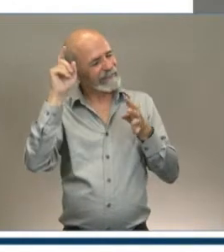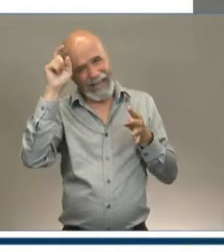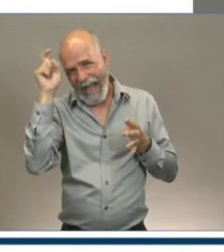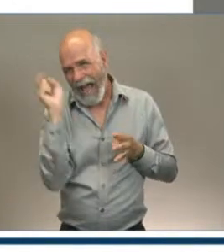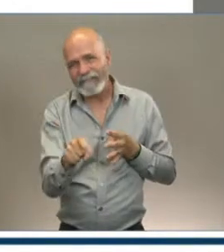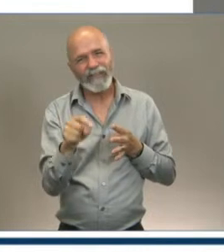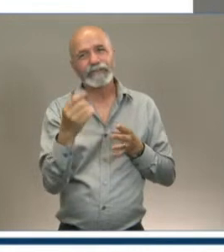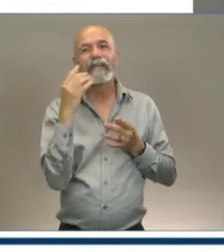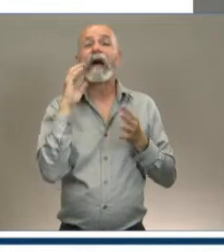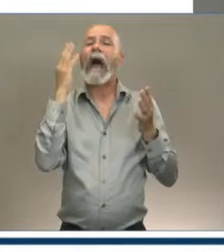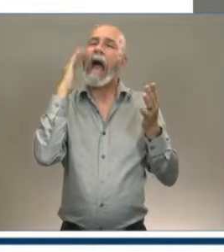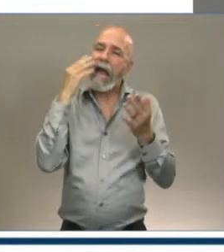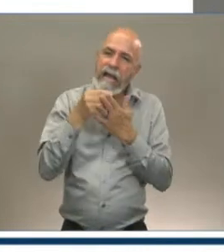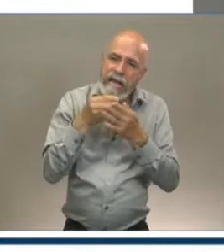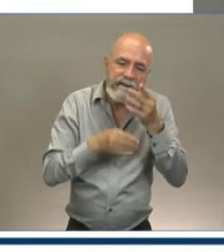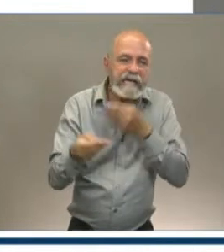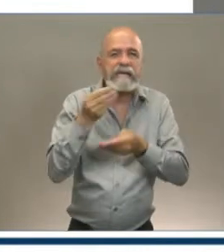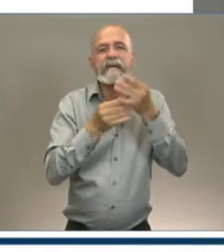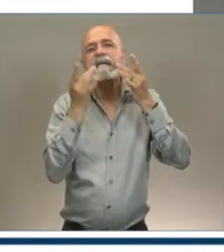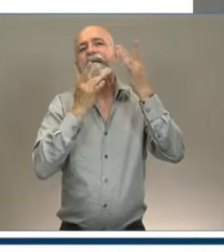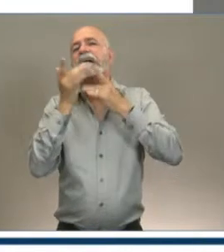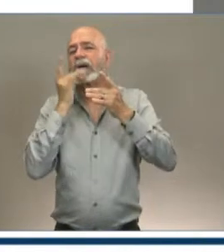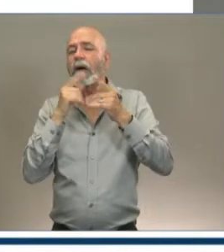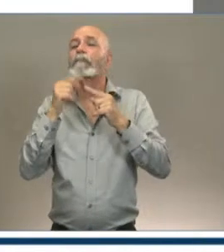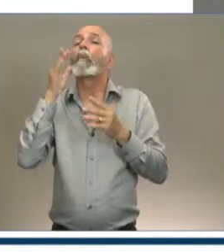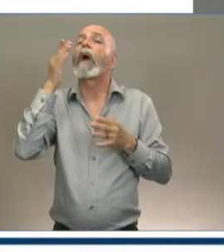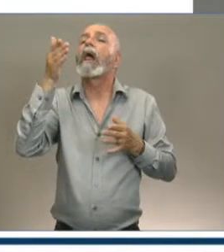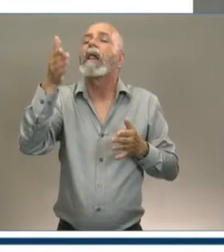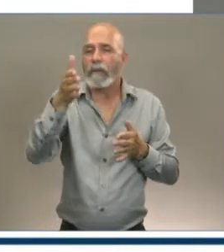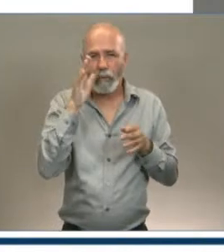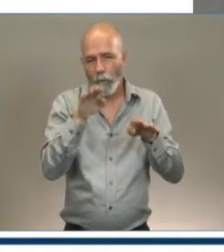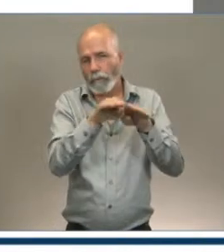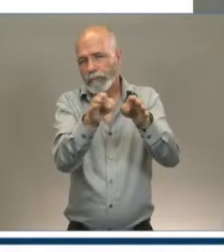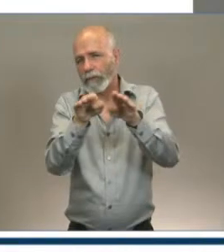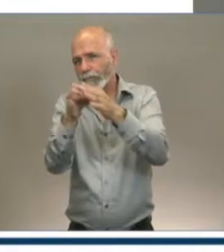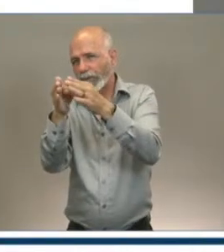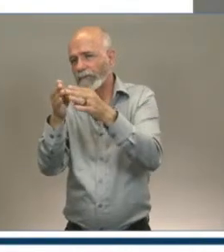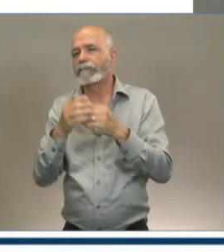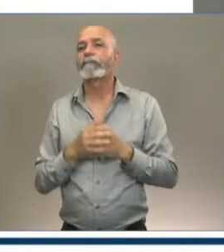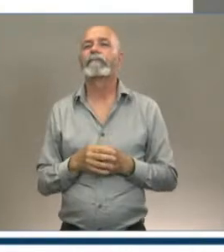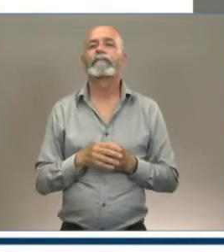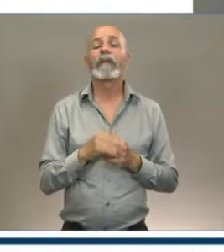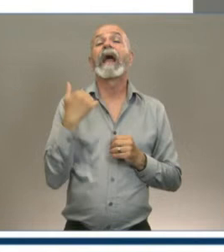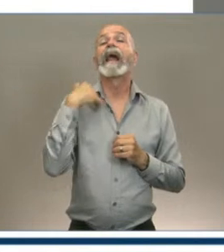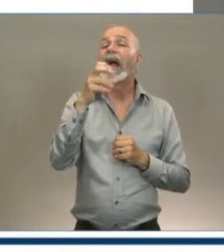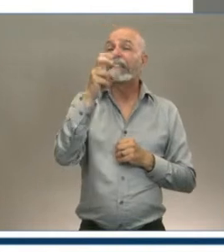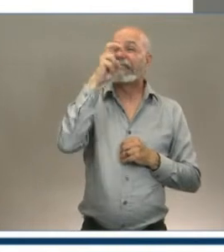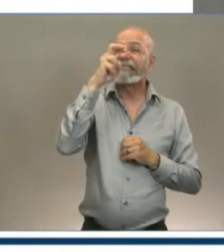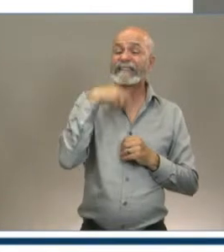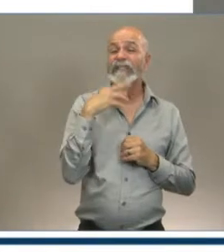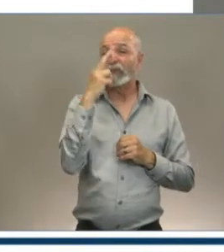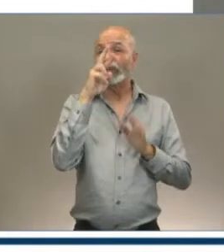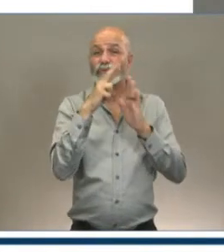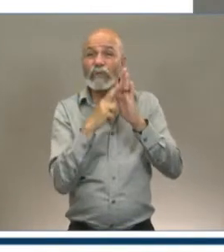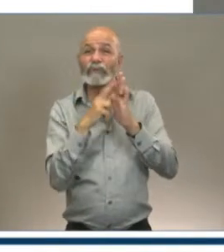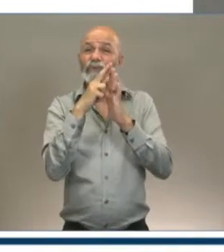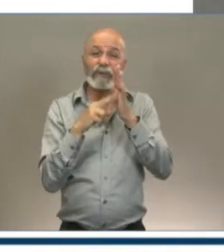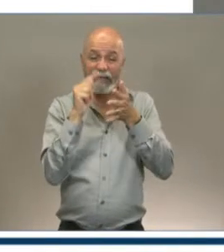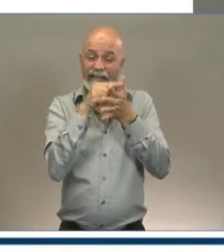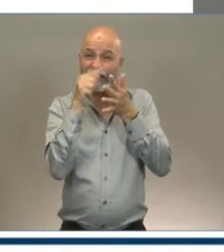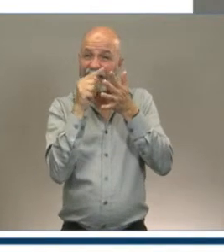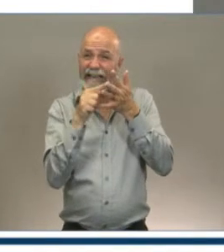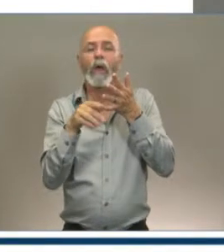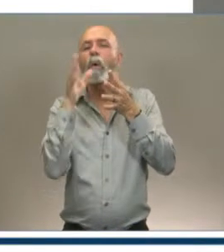reopening. And I'll talk more about the restrictions shortly, but I want to continue on a bit more about our